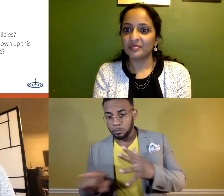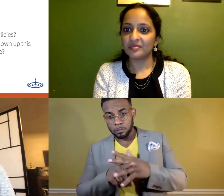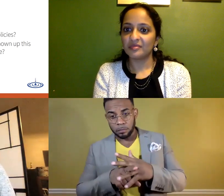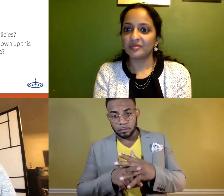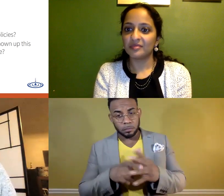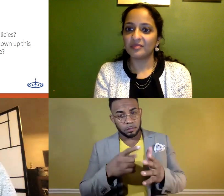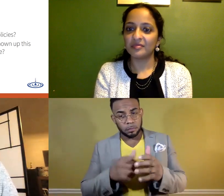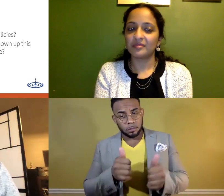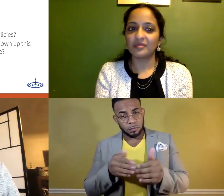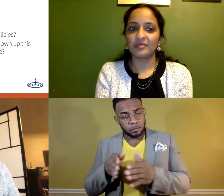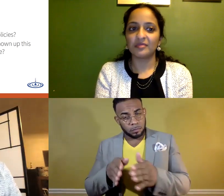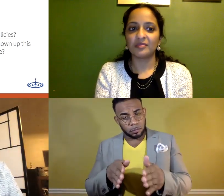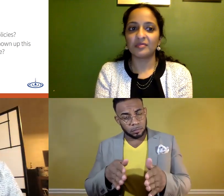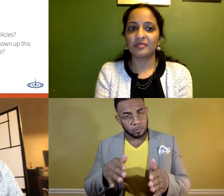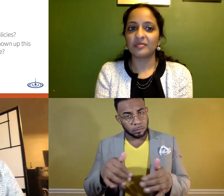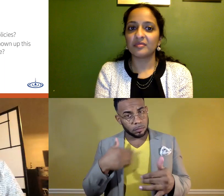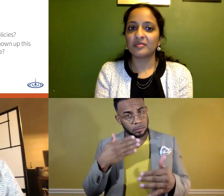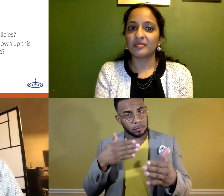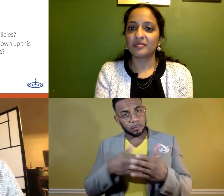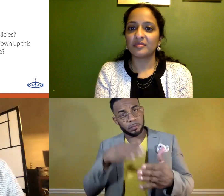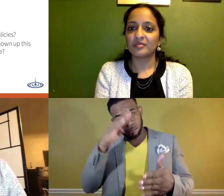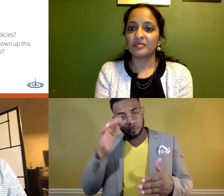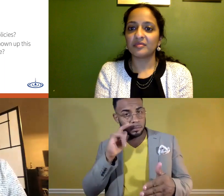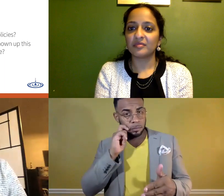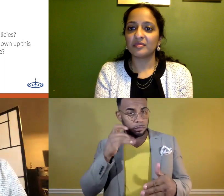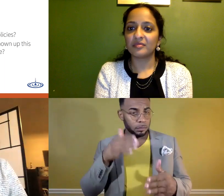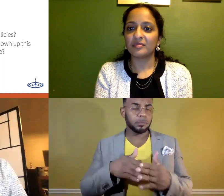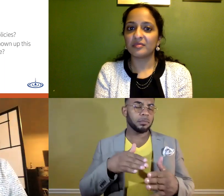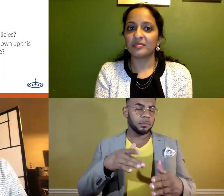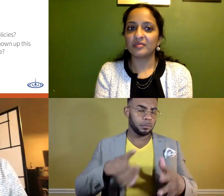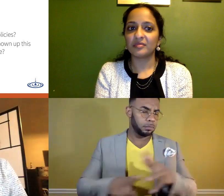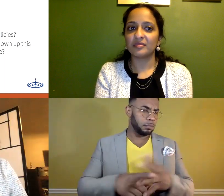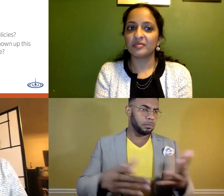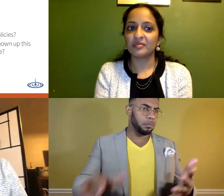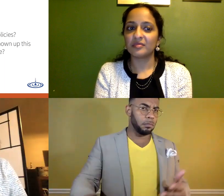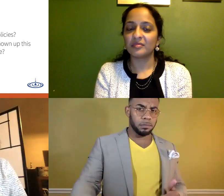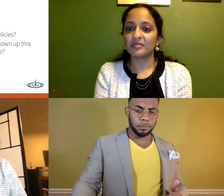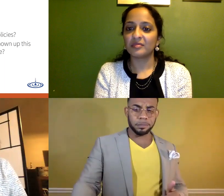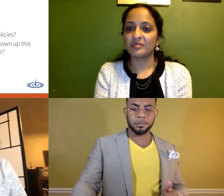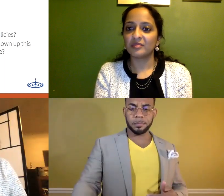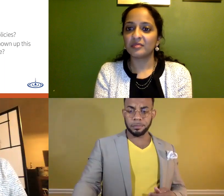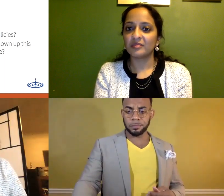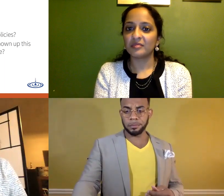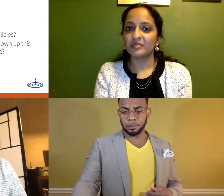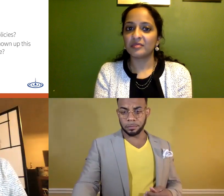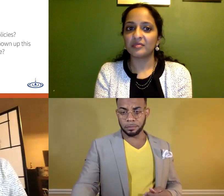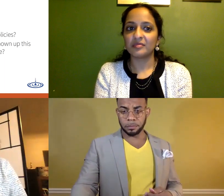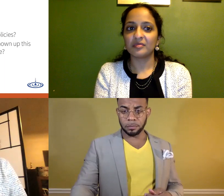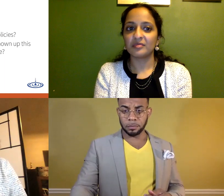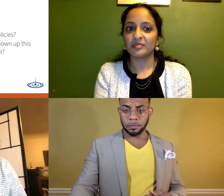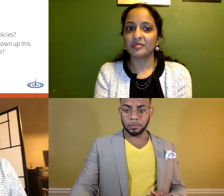In what ways has anti-Black racism shown up this year?